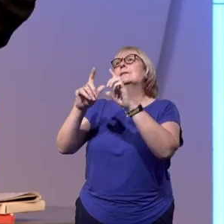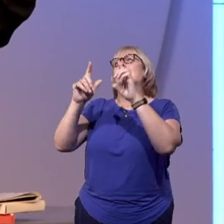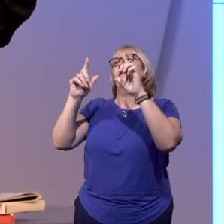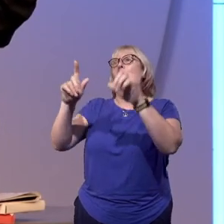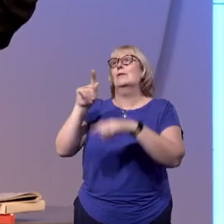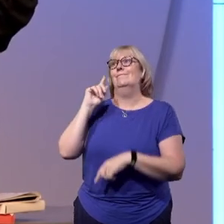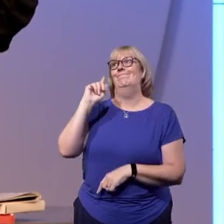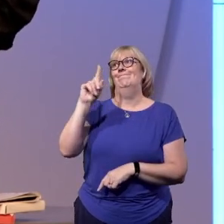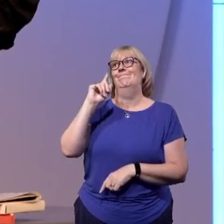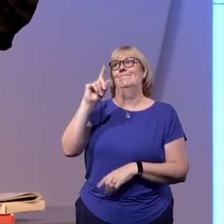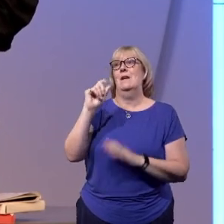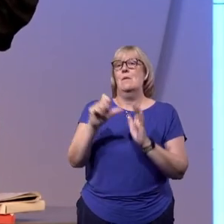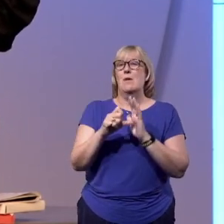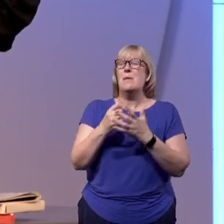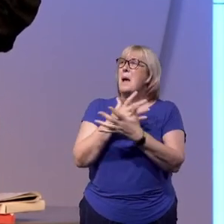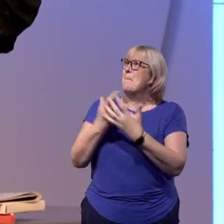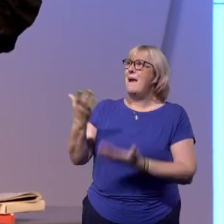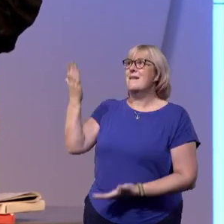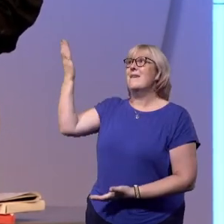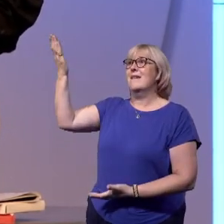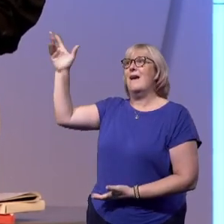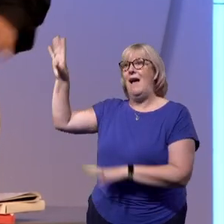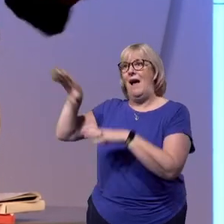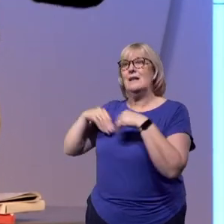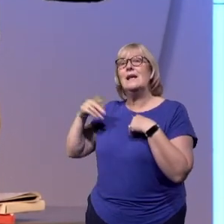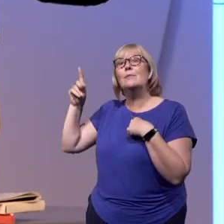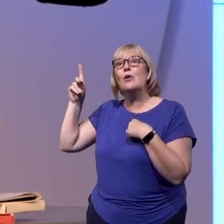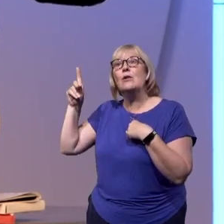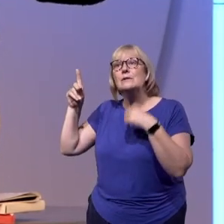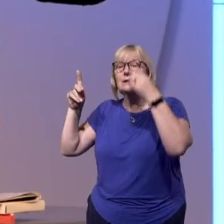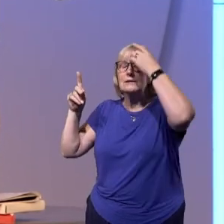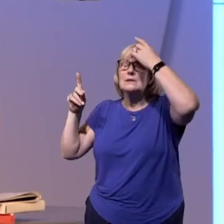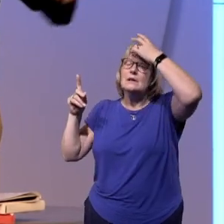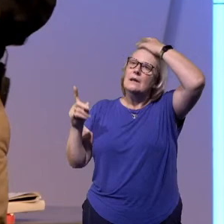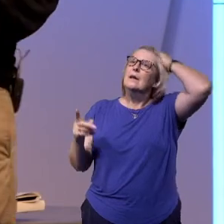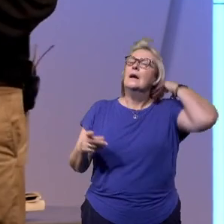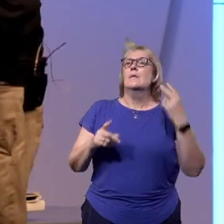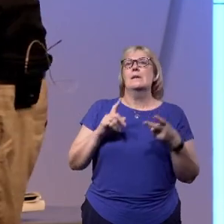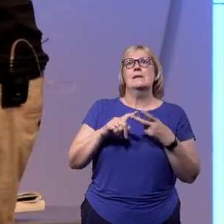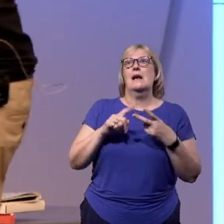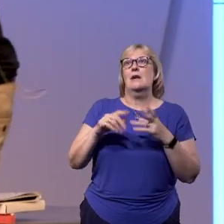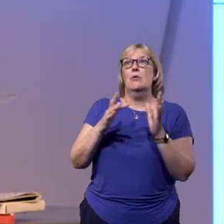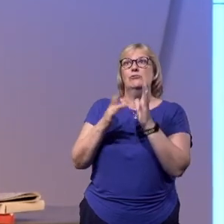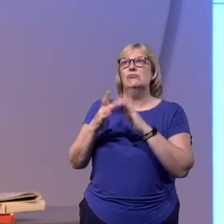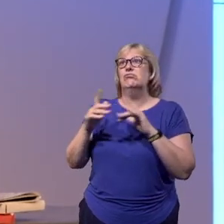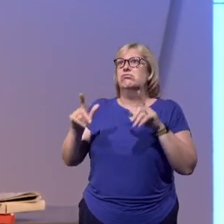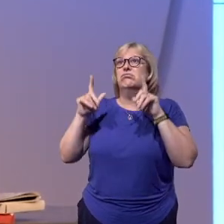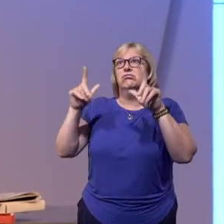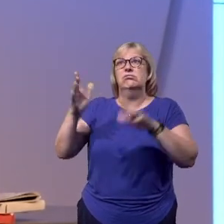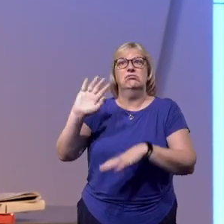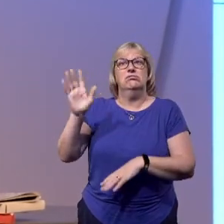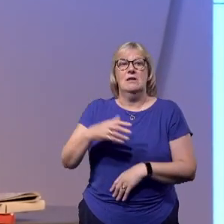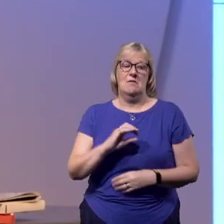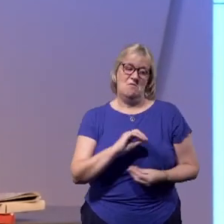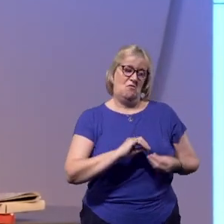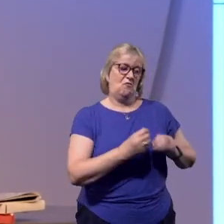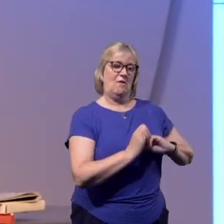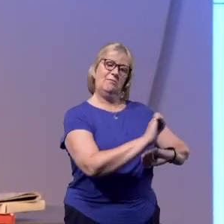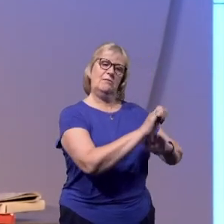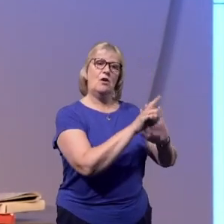got, is that so many people don't live it out elsewhere. They make up their own rules, but they come along. But the